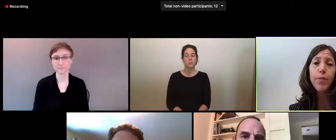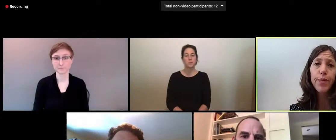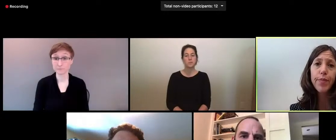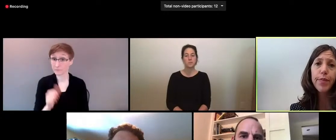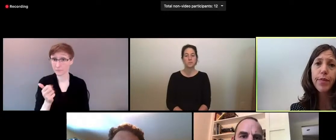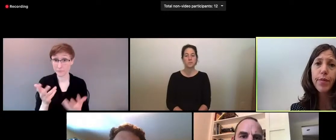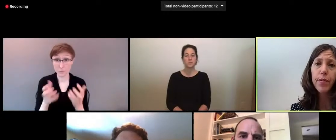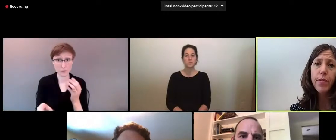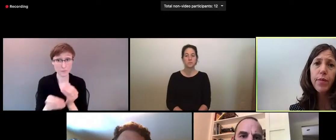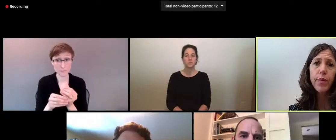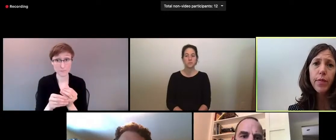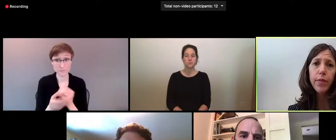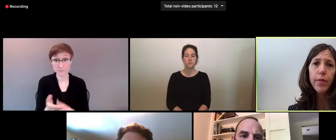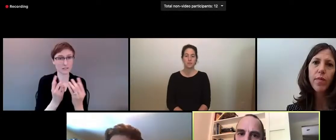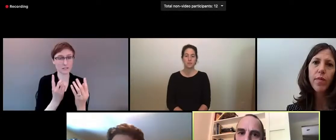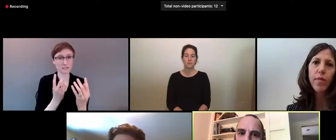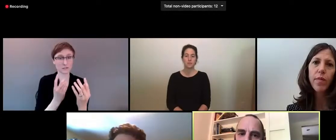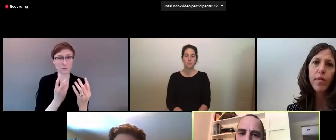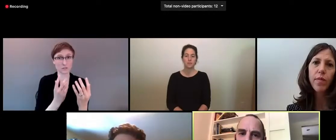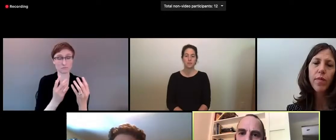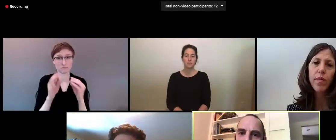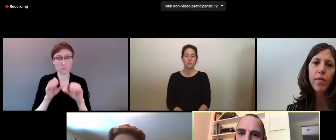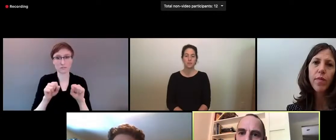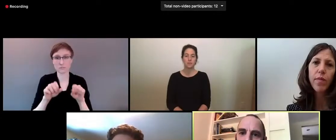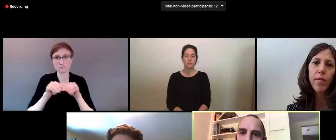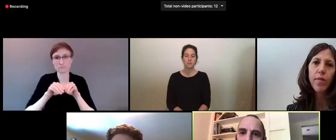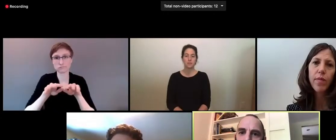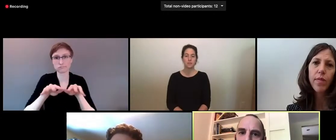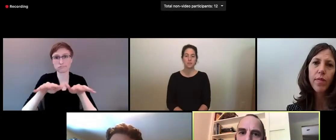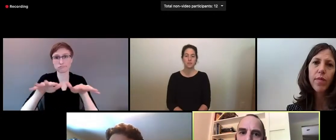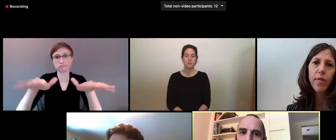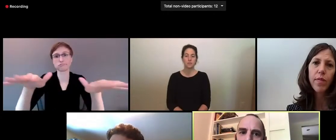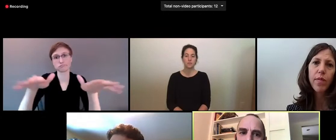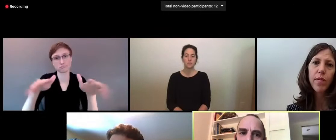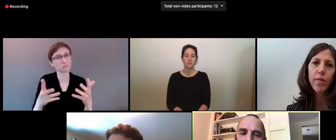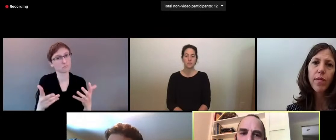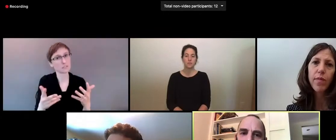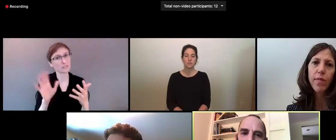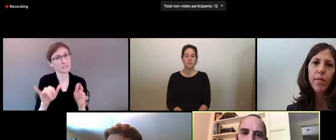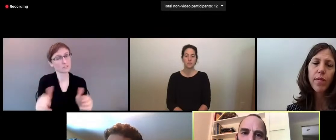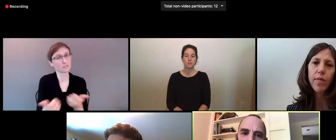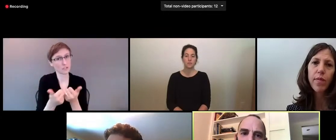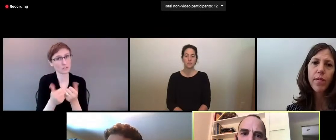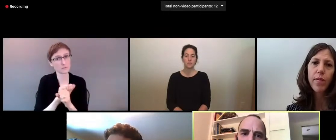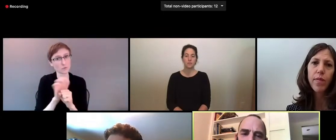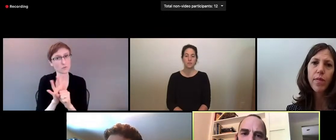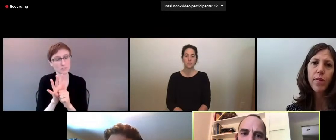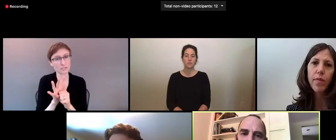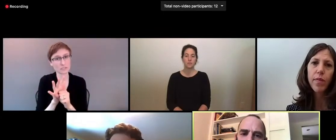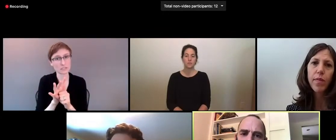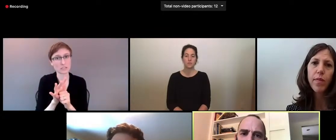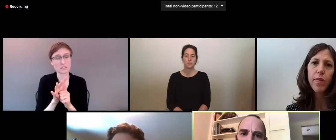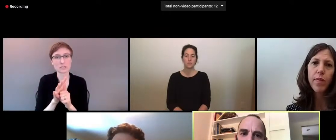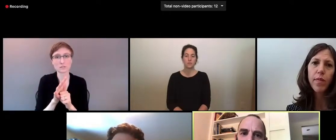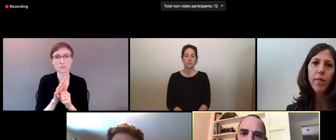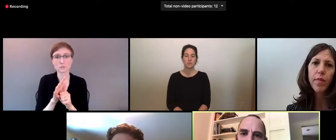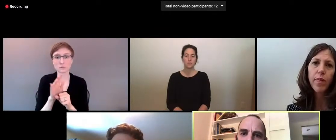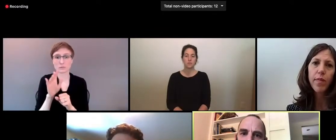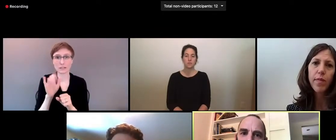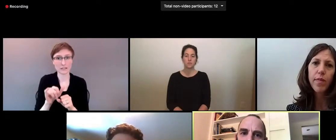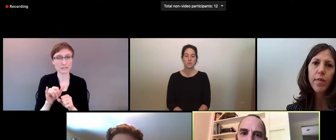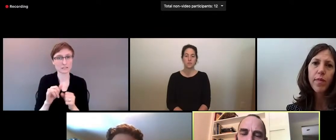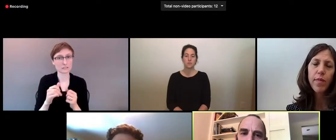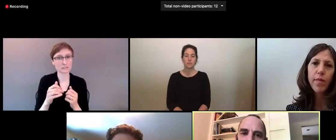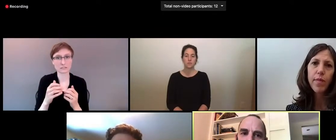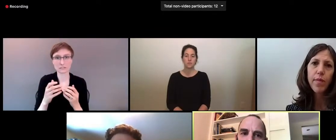to add? Pretty easily. That's one of the challenges that we have for COVID, that we do have this pre-symptomatic or asymptomatic spread, and it